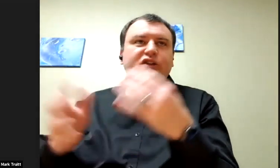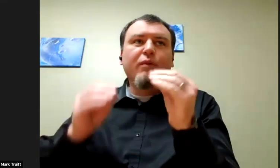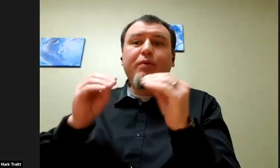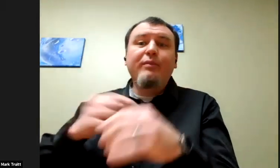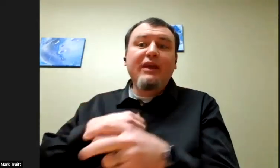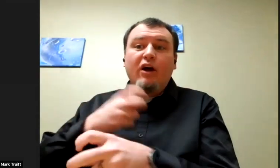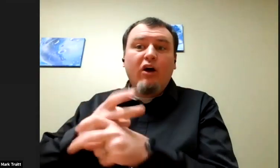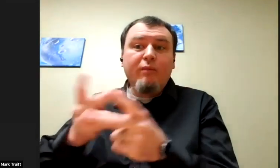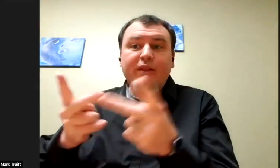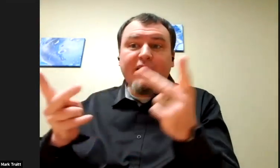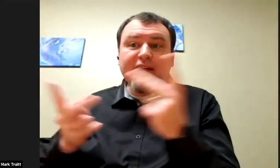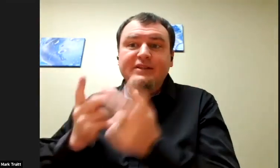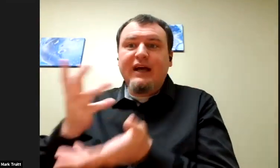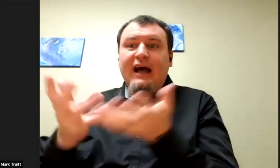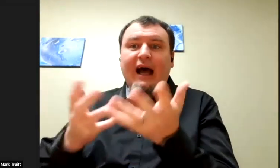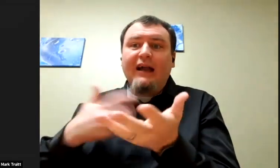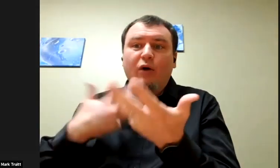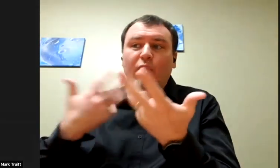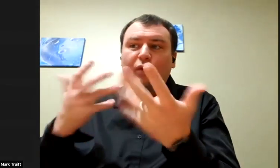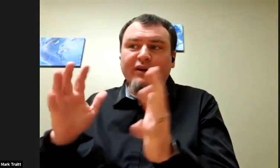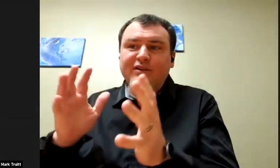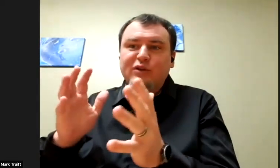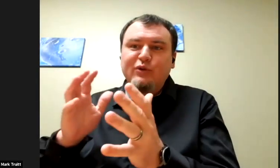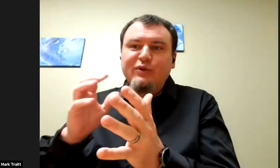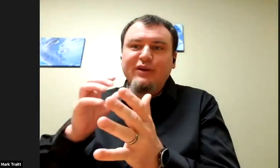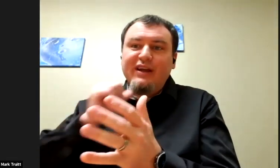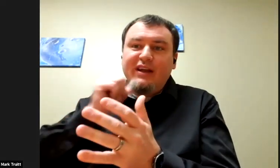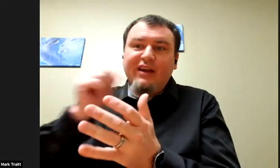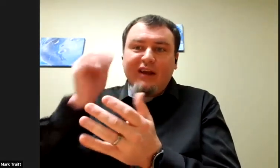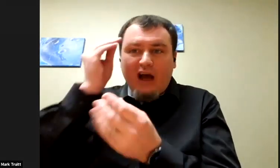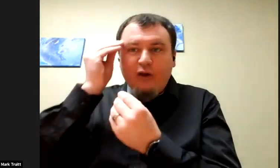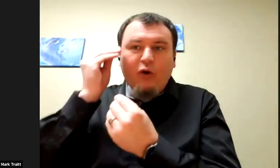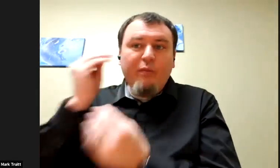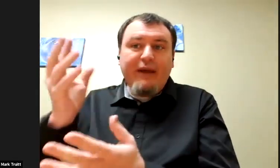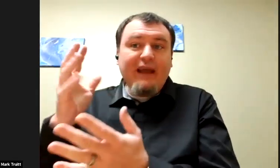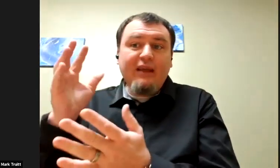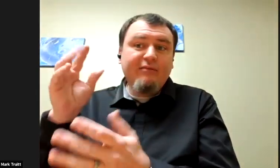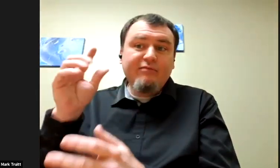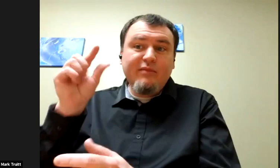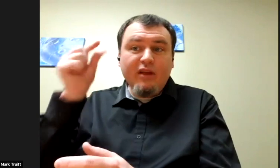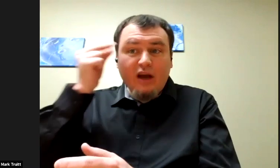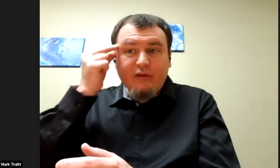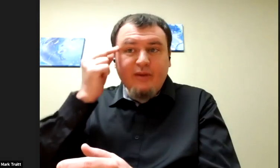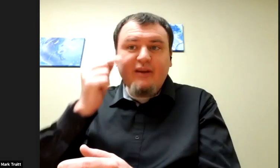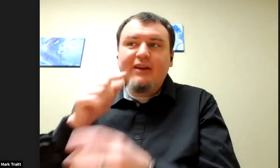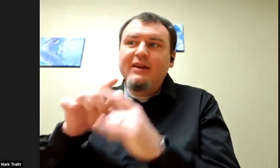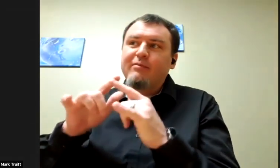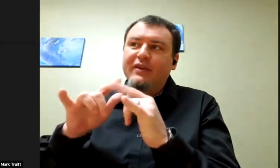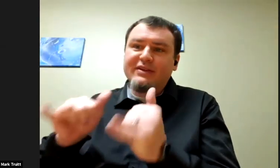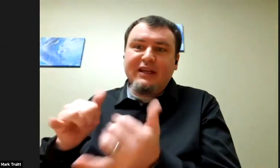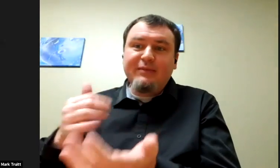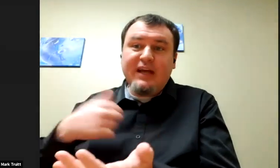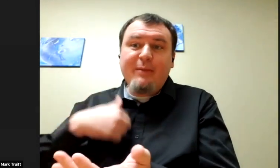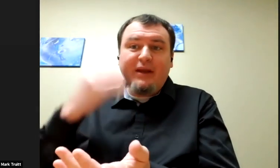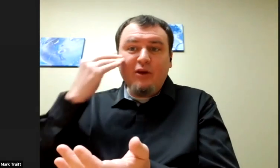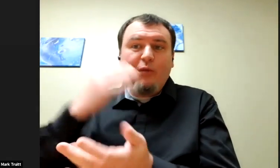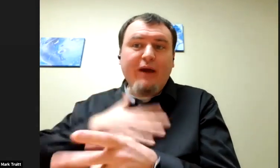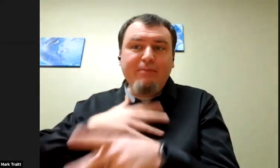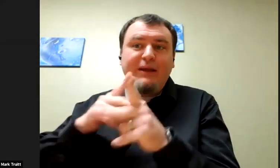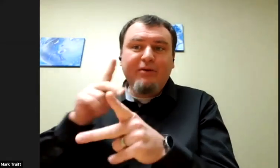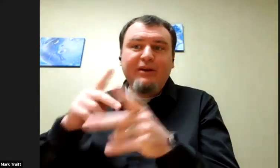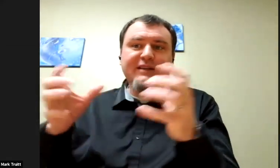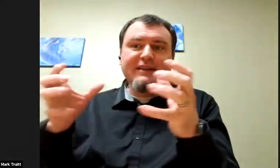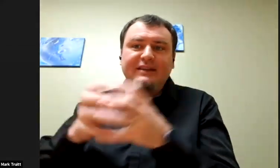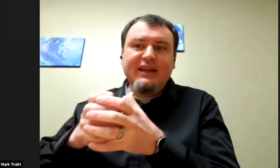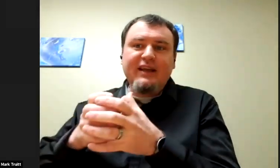guidelines. So it put me in a hard place. I don't want to not obey the government, but at the same time, I know